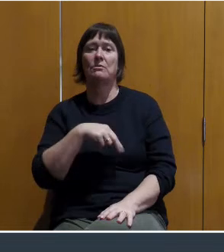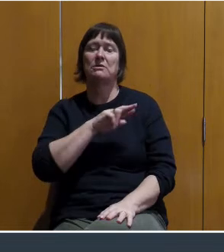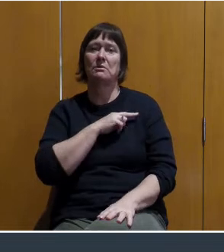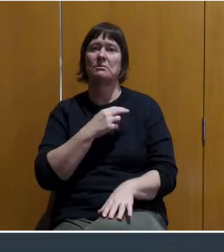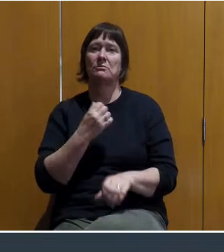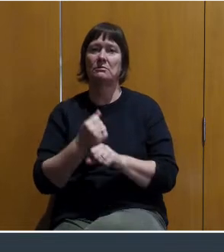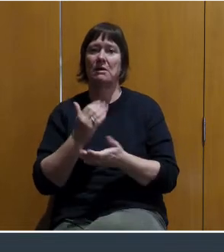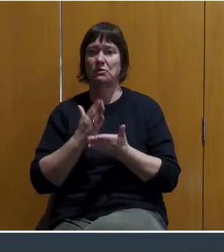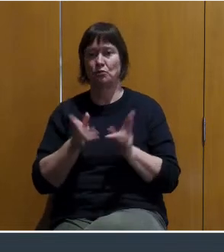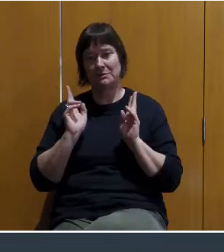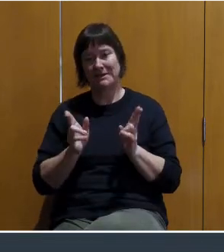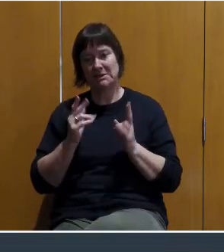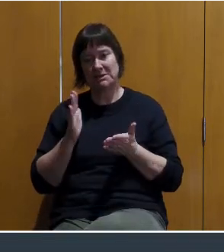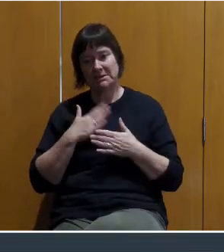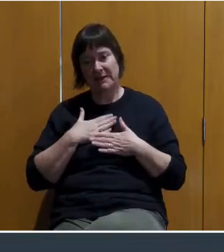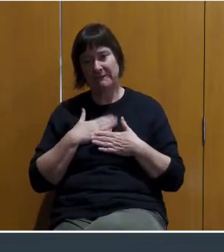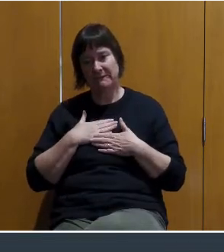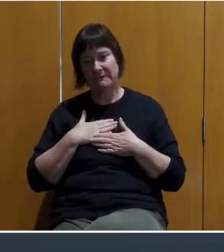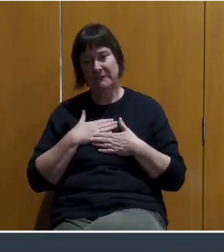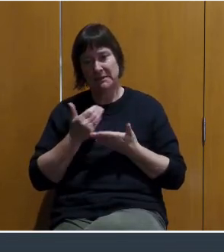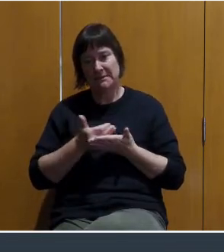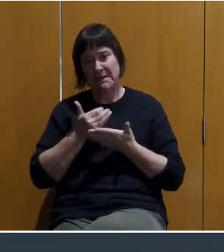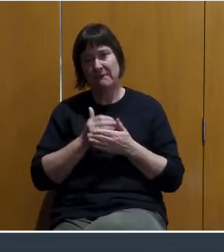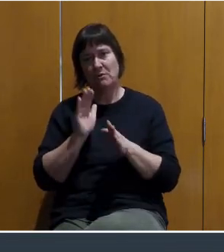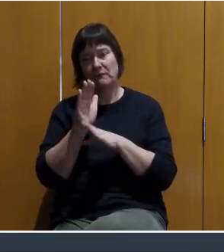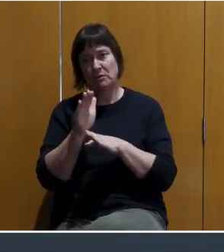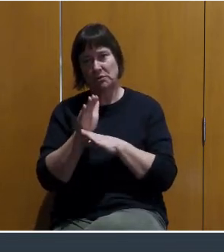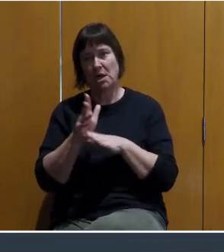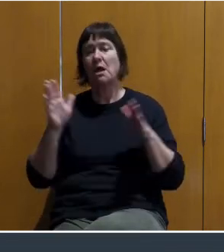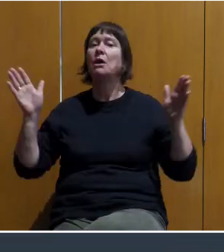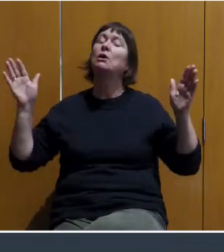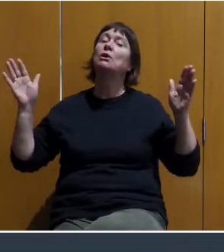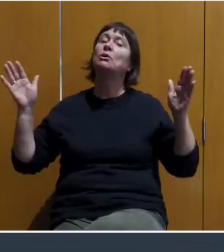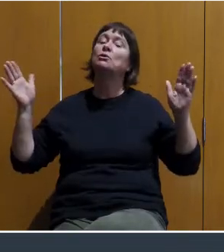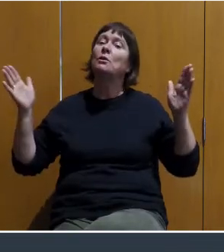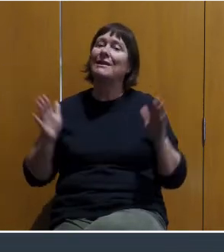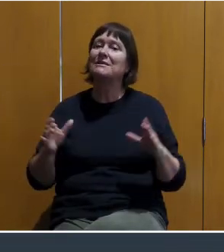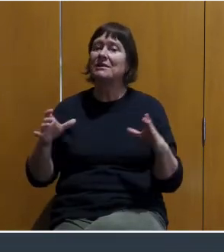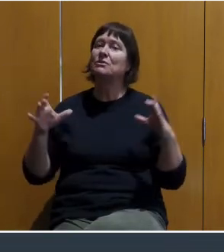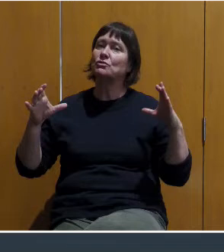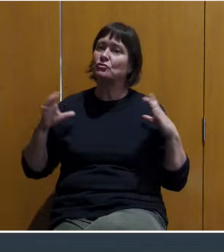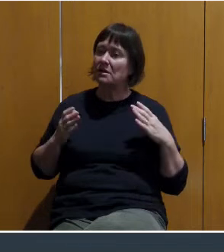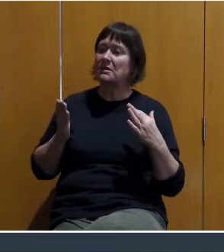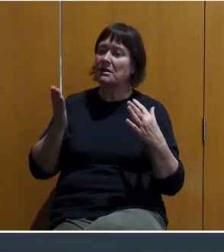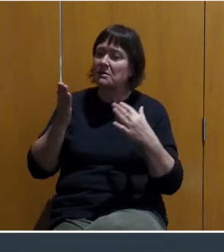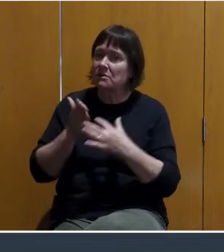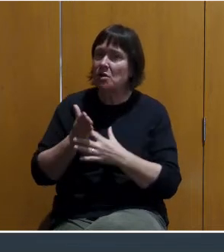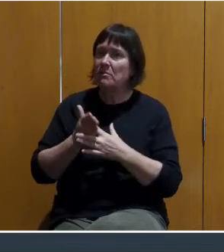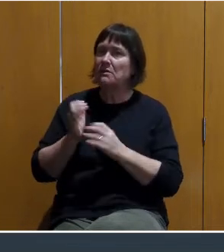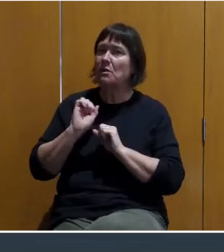future, to lower the stress and human disturbance of our wildlife at Ahriri